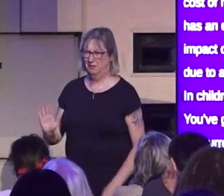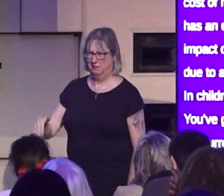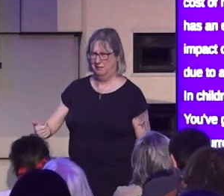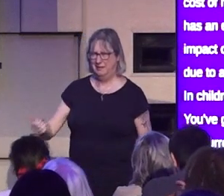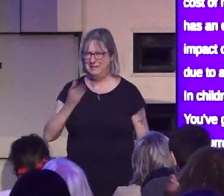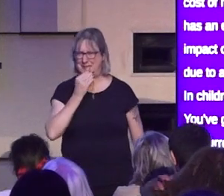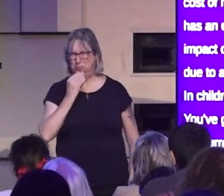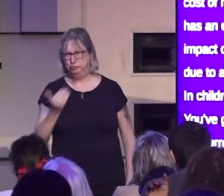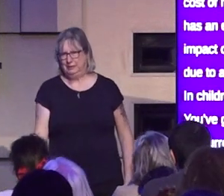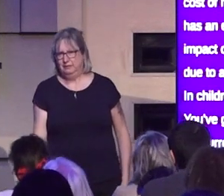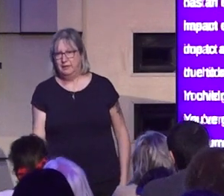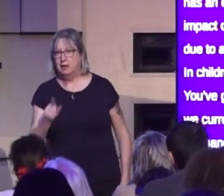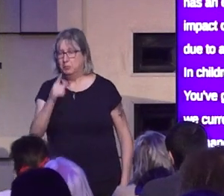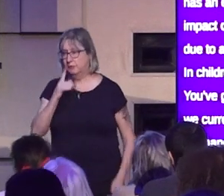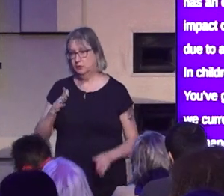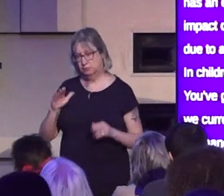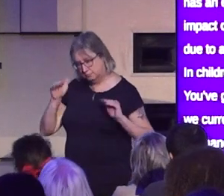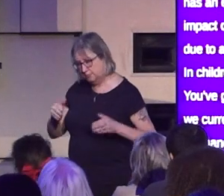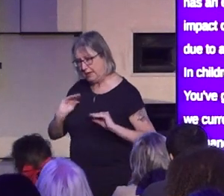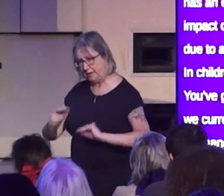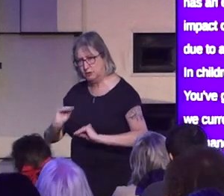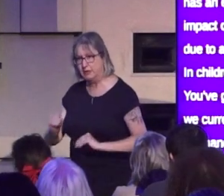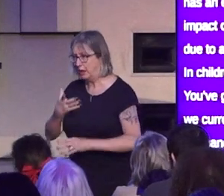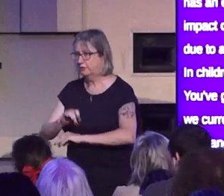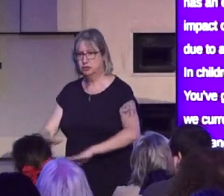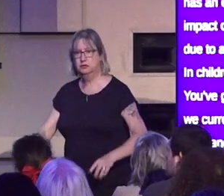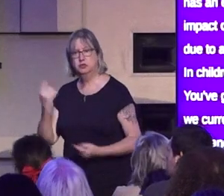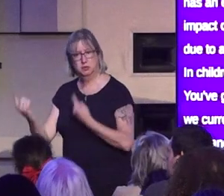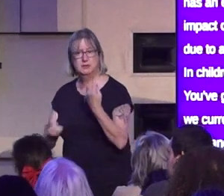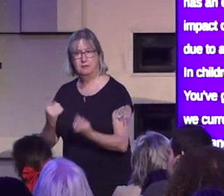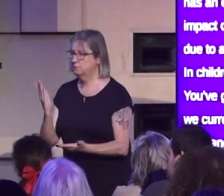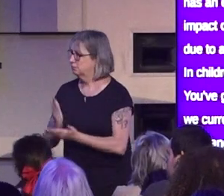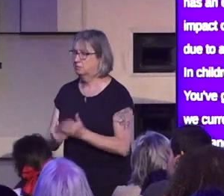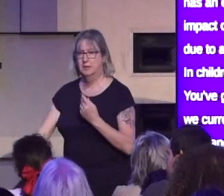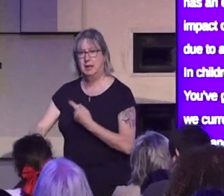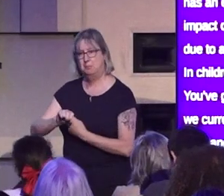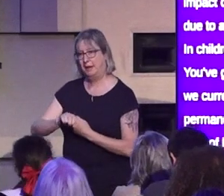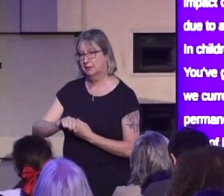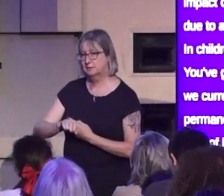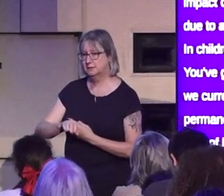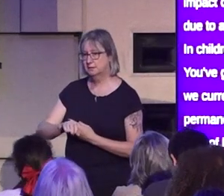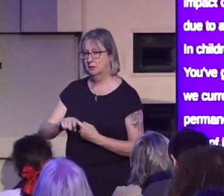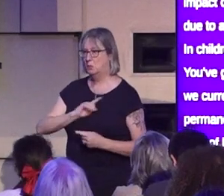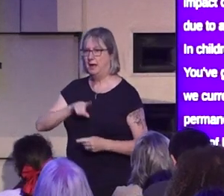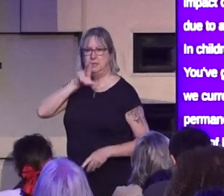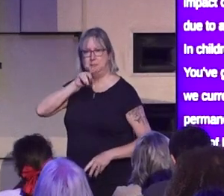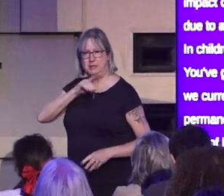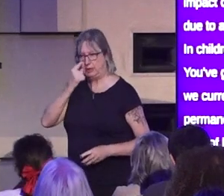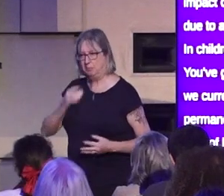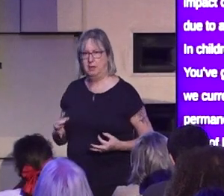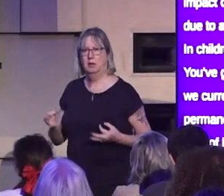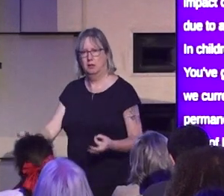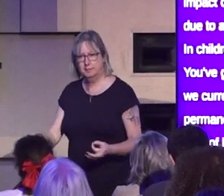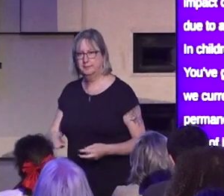of you who are in education or have kids. You are aware of the issues that happen with delayed speech,